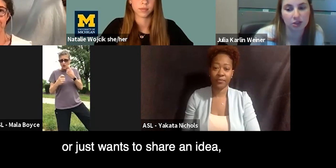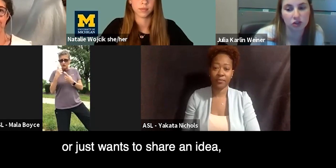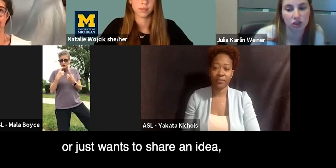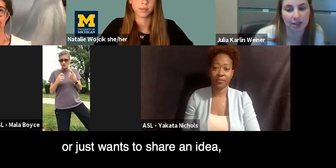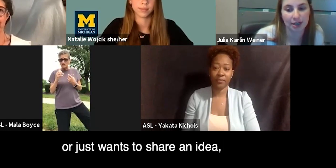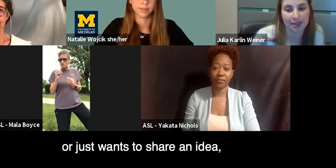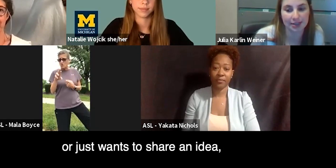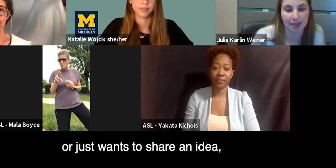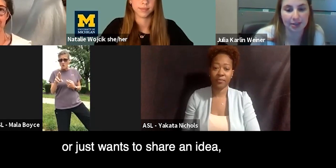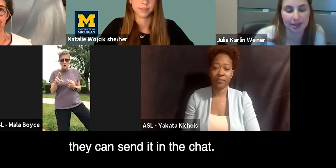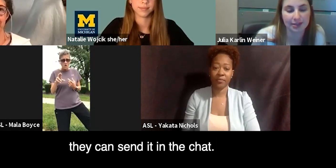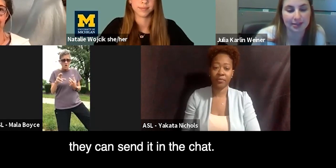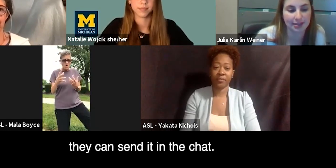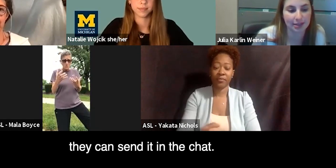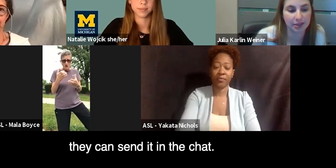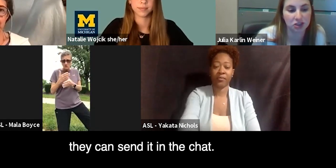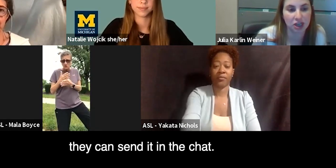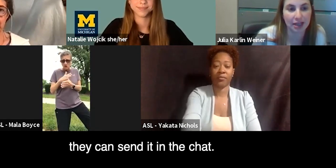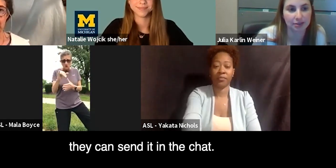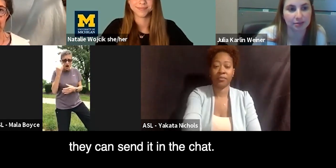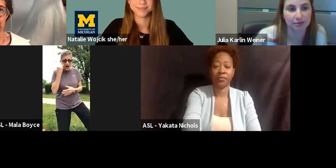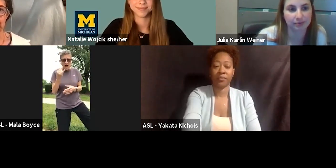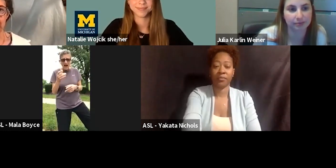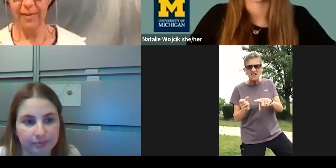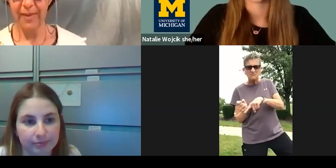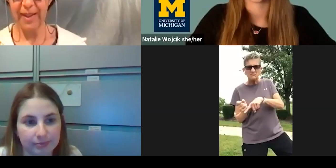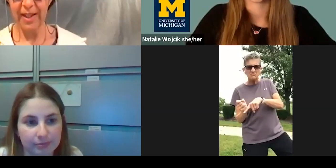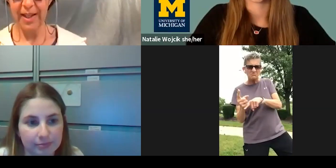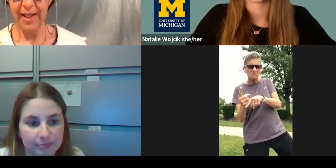to share an idea, they can send it in the chat.